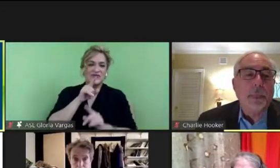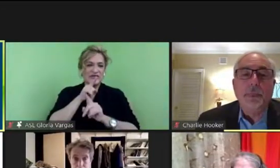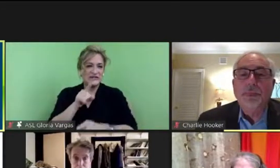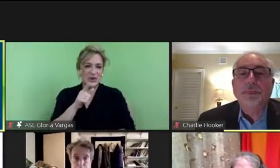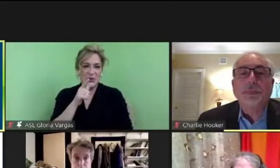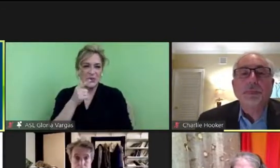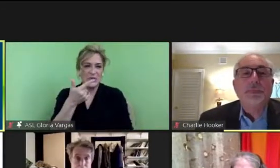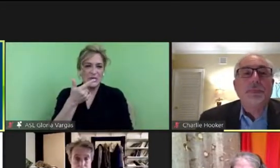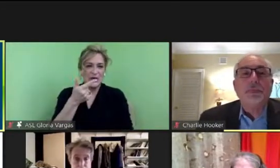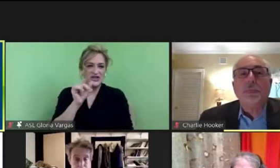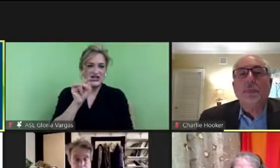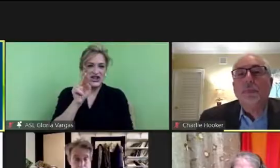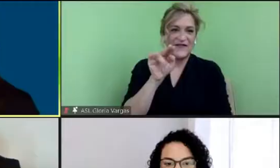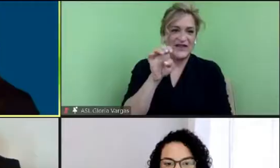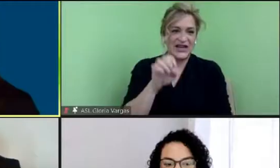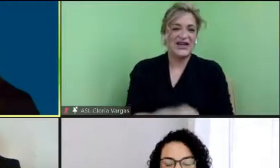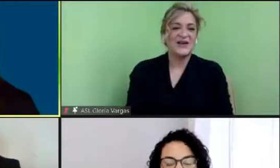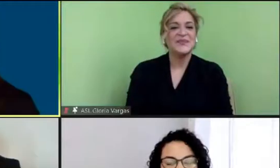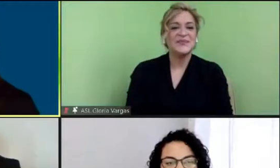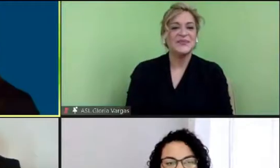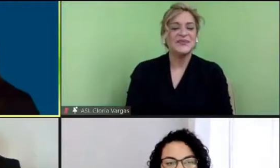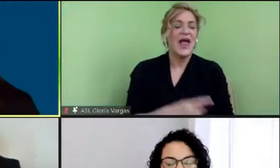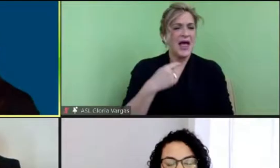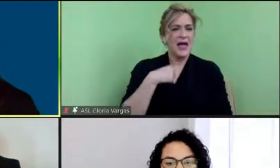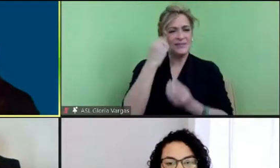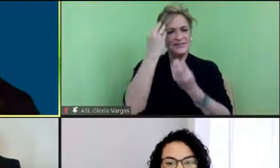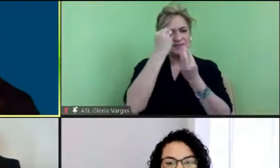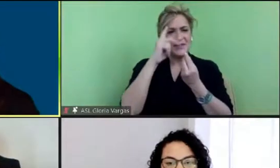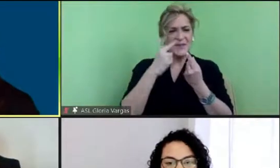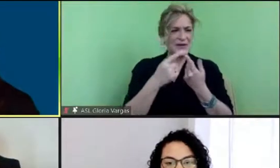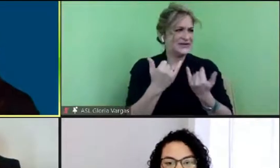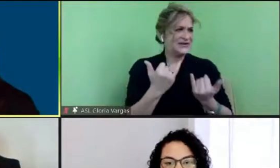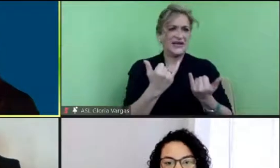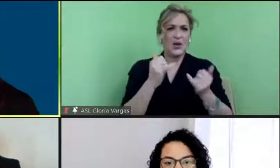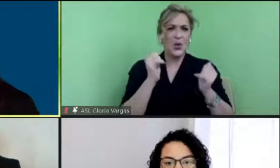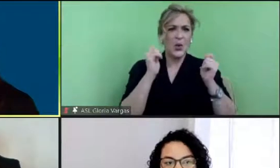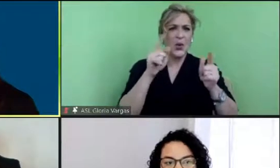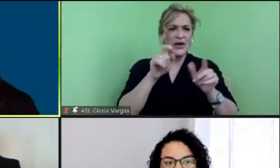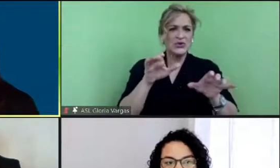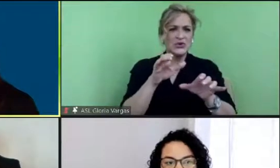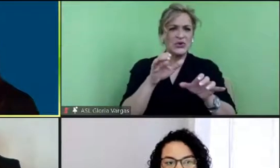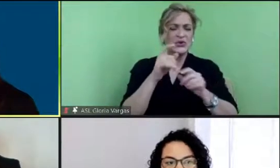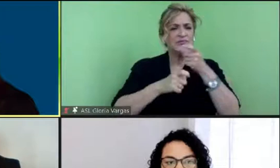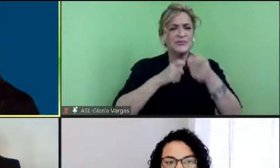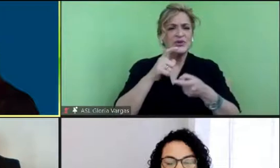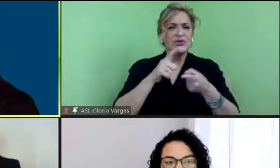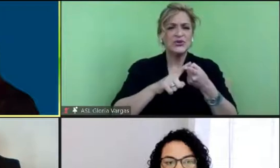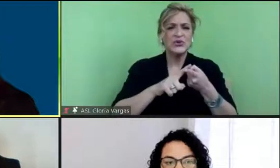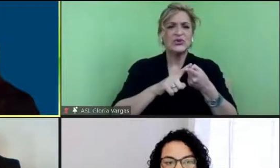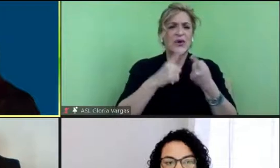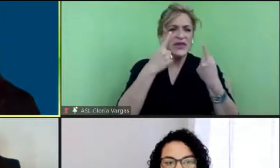I'm reflecting today on the things that we all need to do as a society to contribute towards the